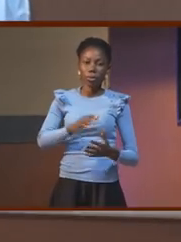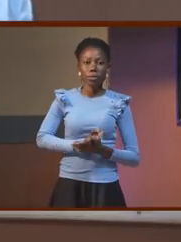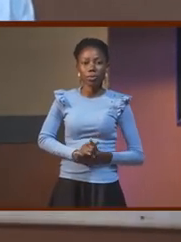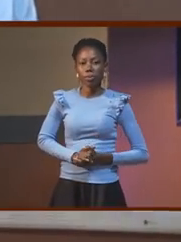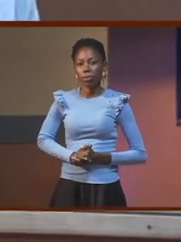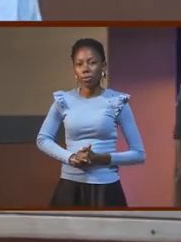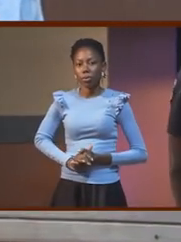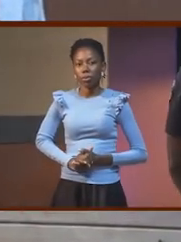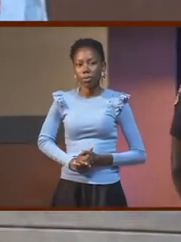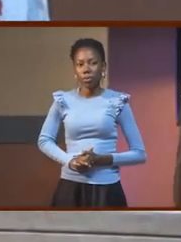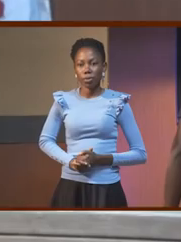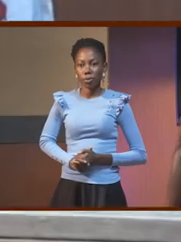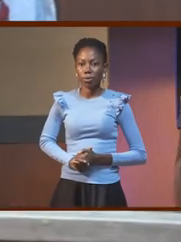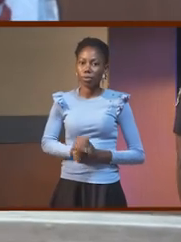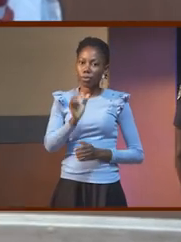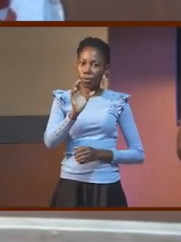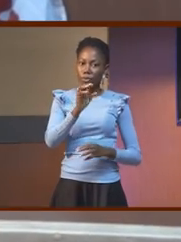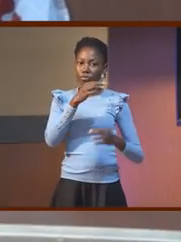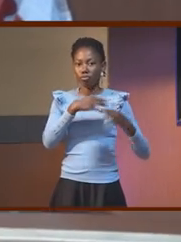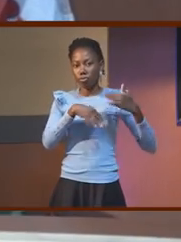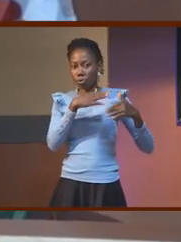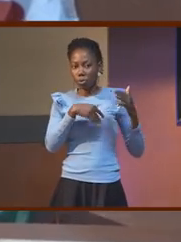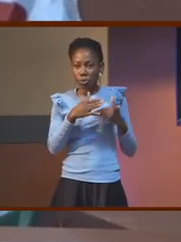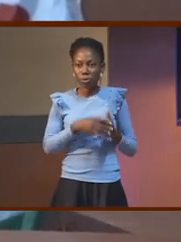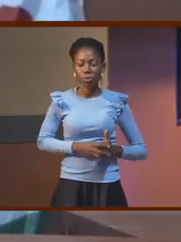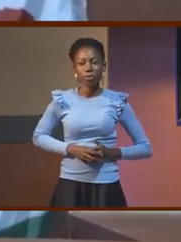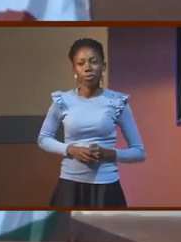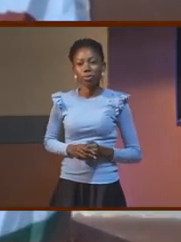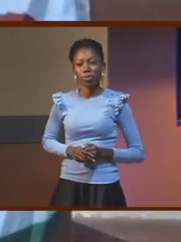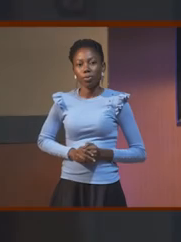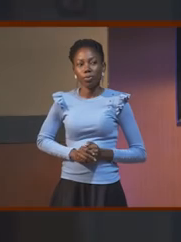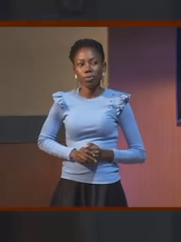Honor. Comfort Nordin. Your Honor.